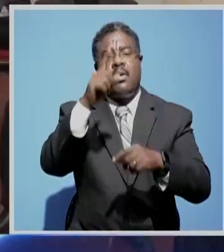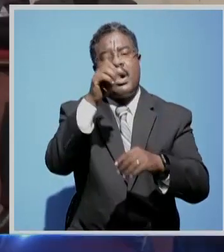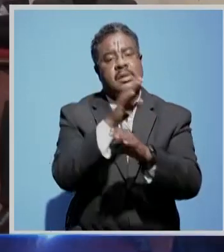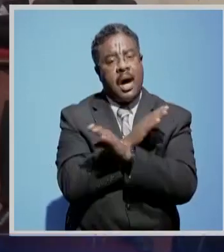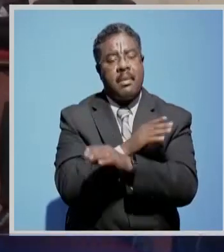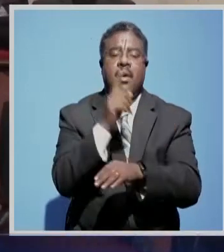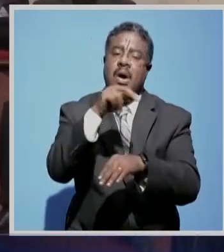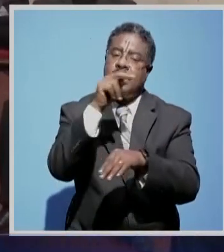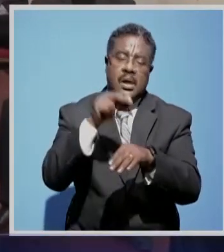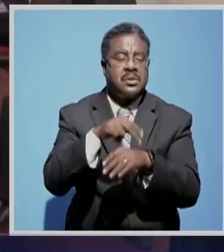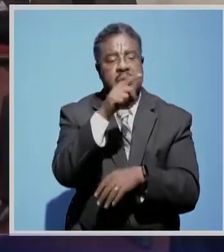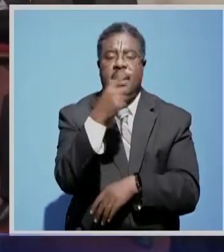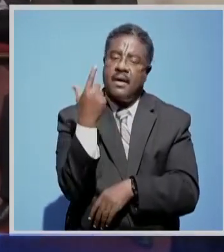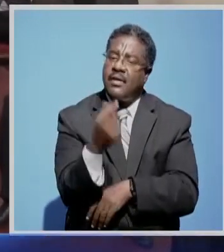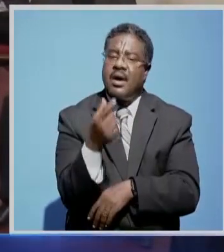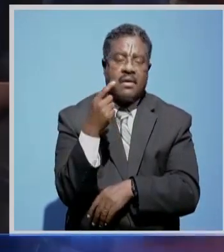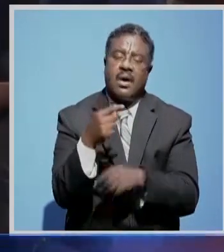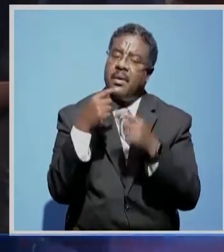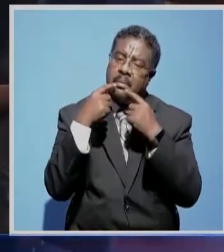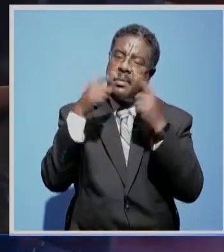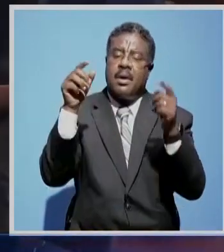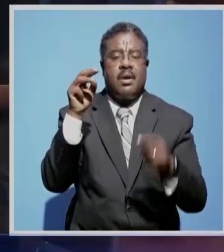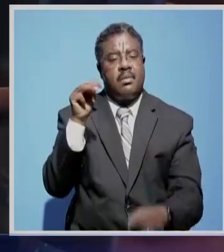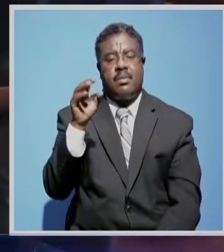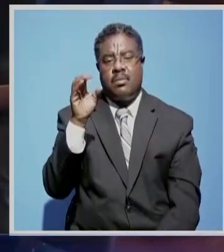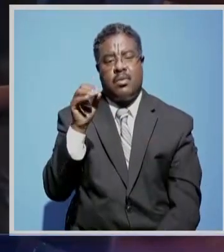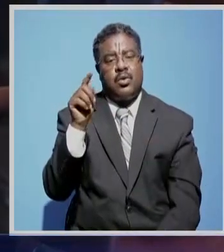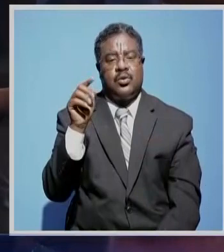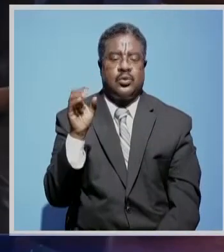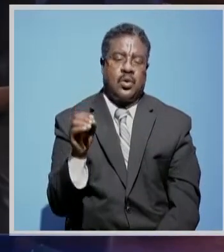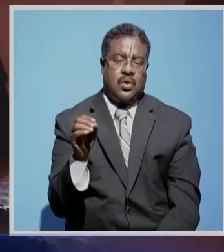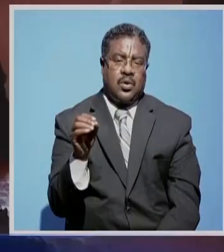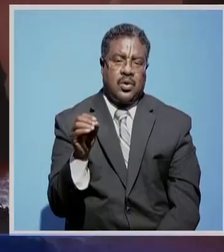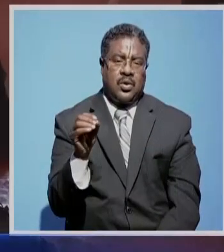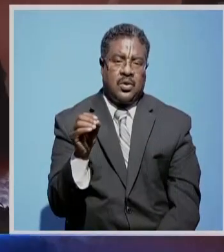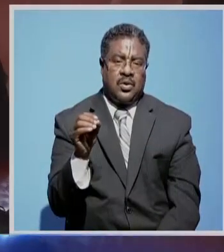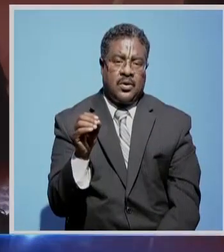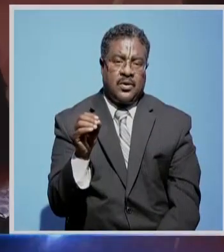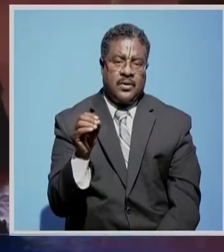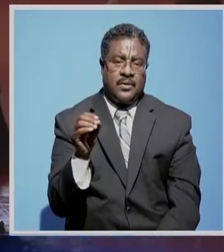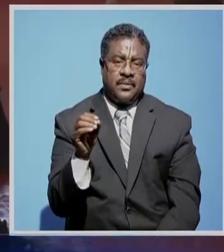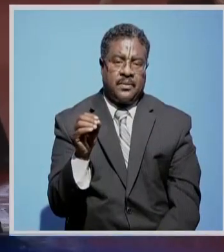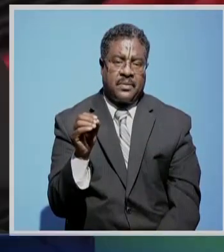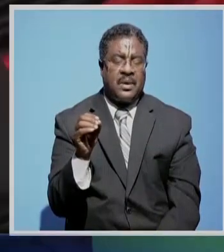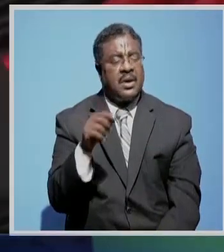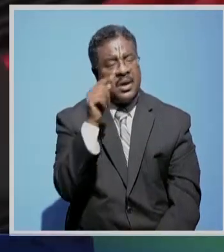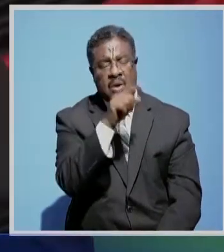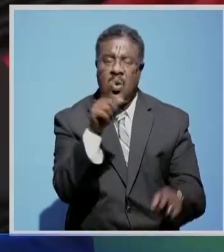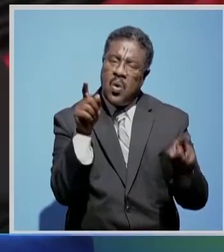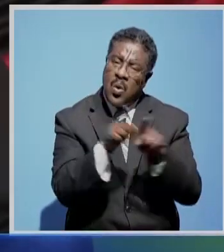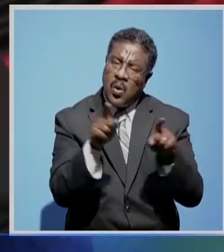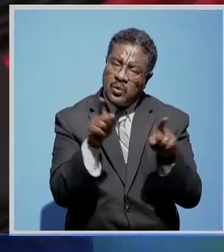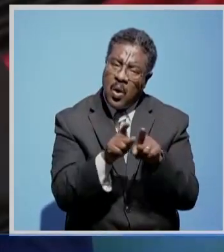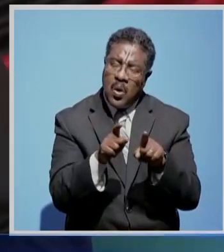Nation. And this is very unique to us. As if this was not enough, the Lord